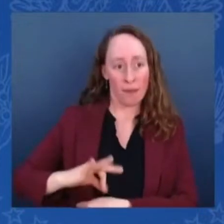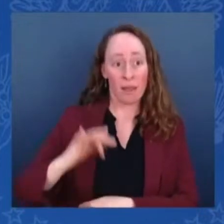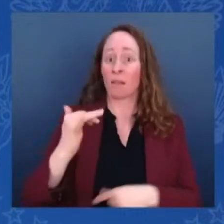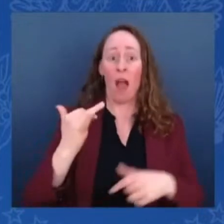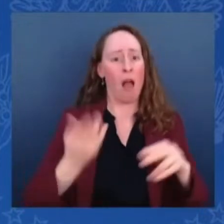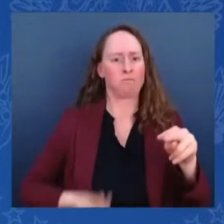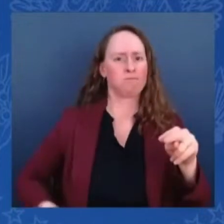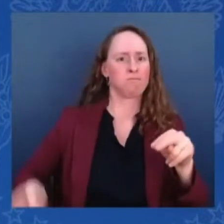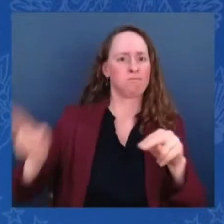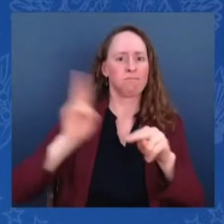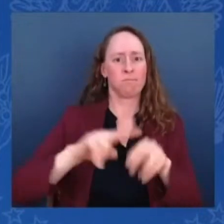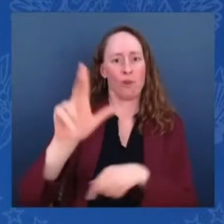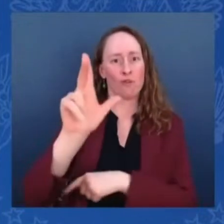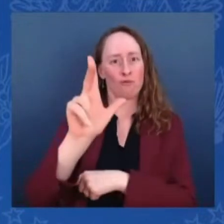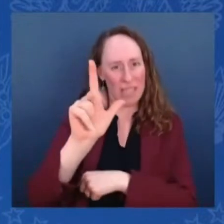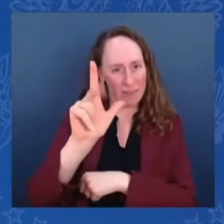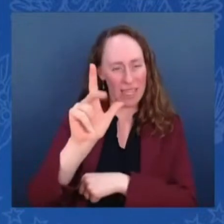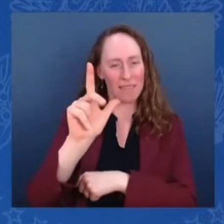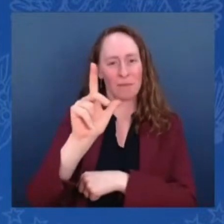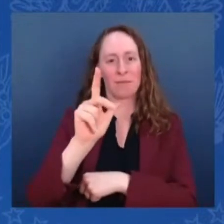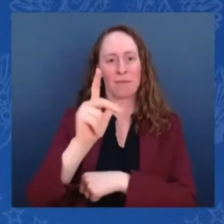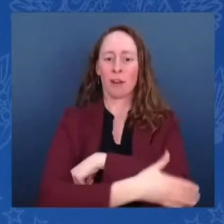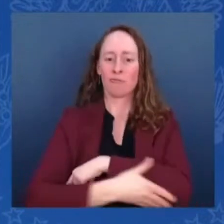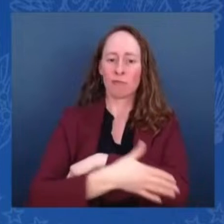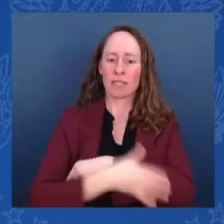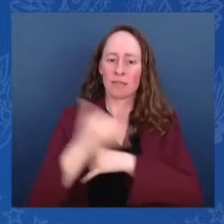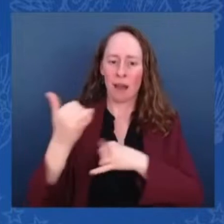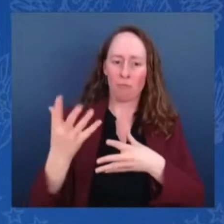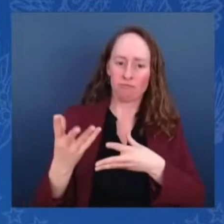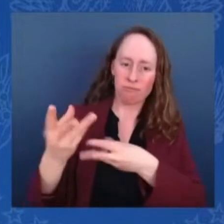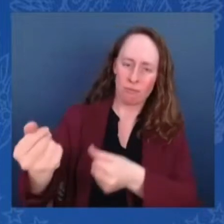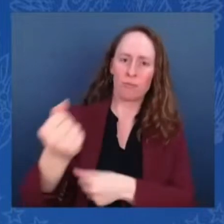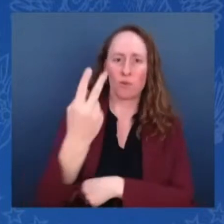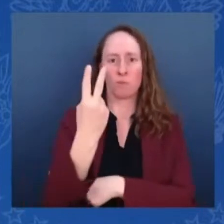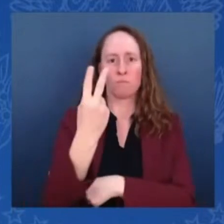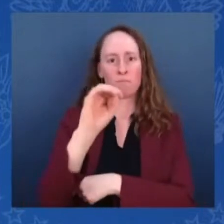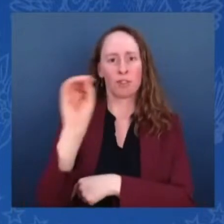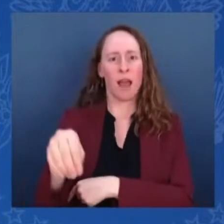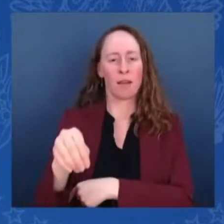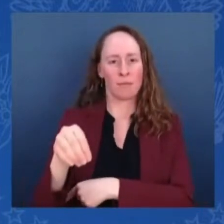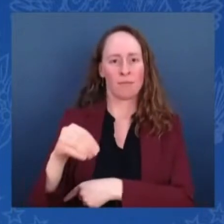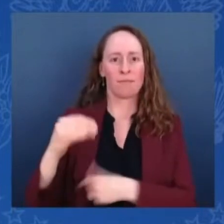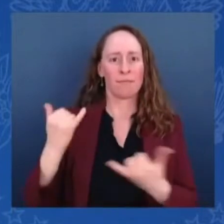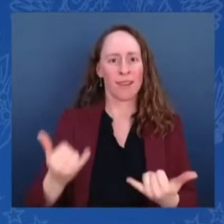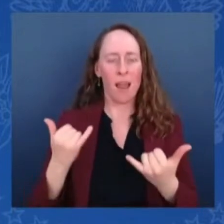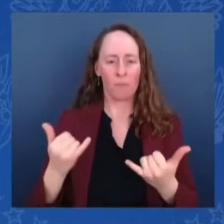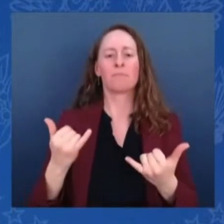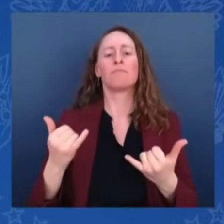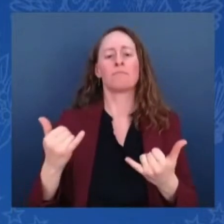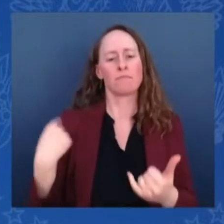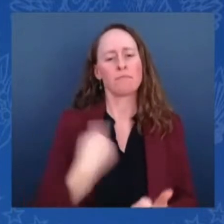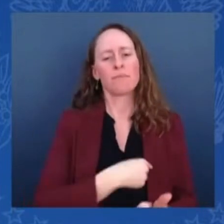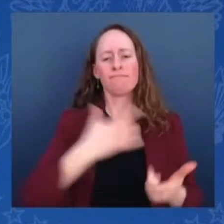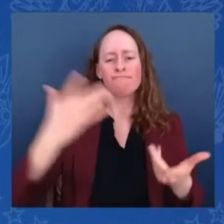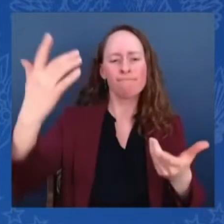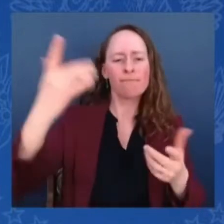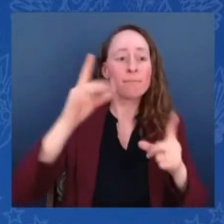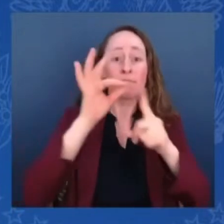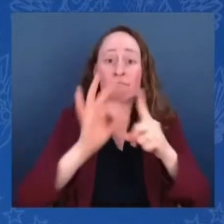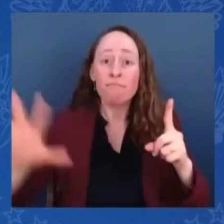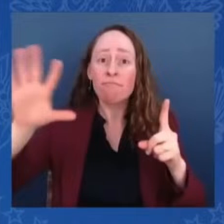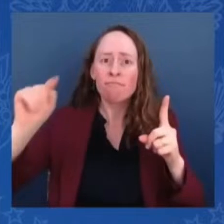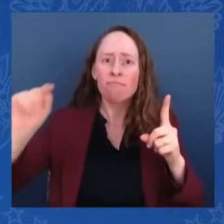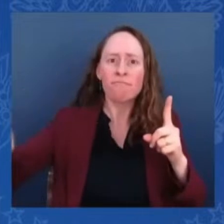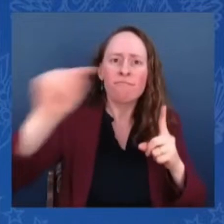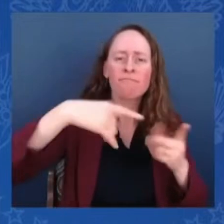And look at the Indo-Pacific. We've made partnerships stronger and created new partnerships to challenge